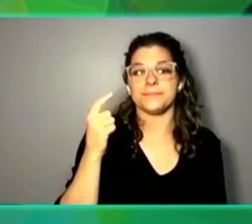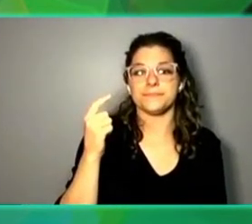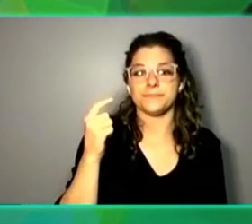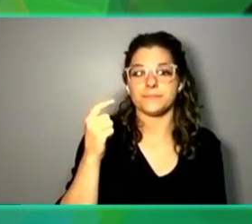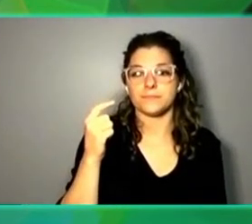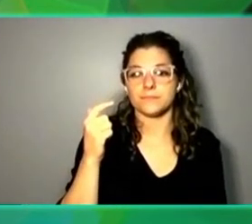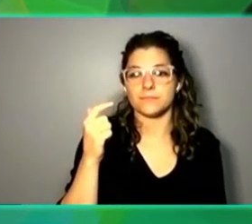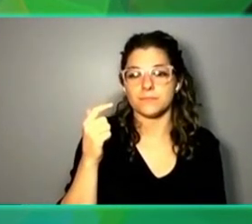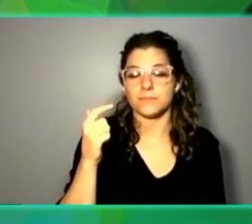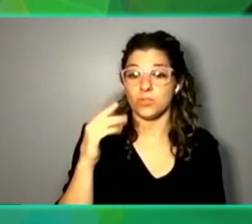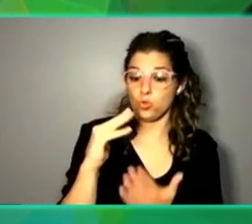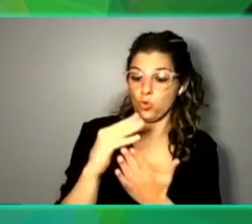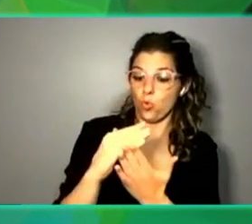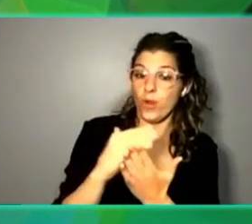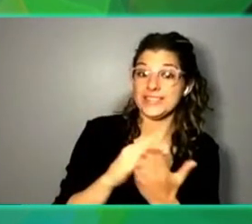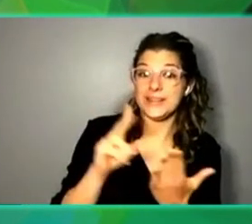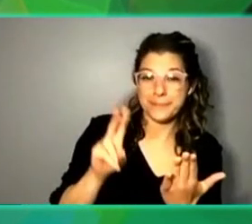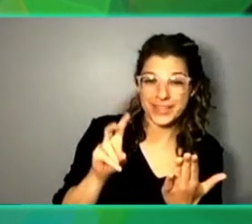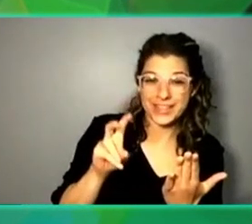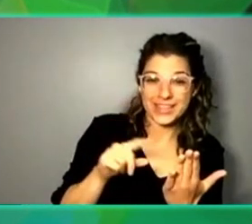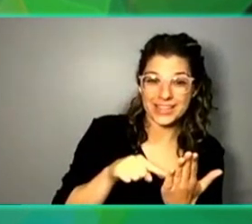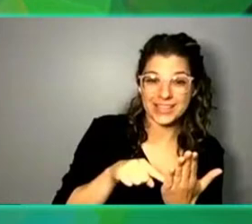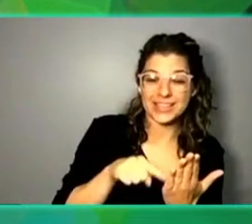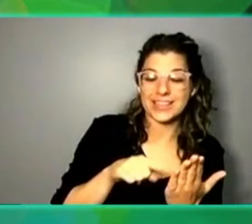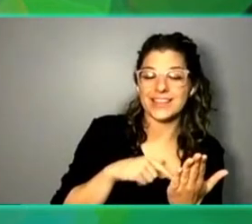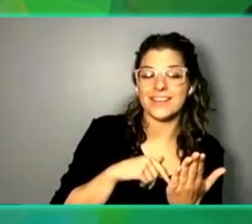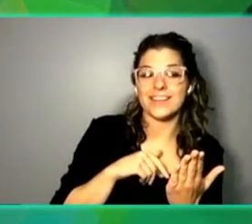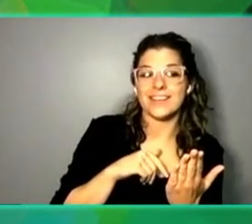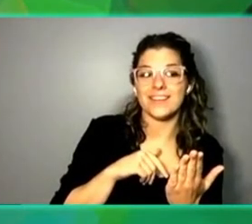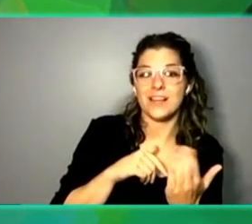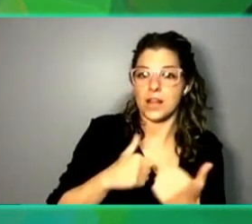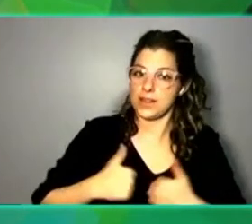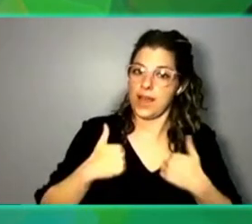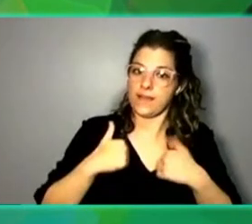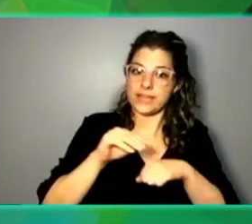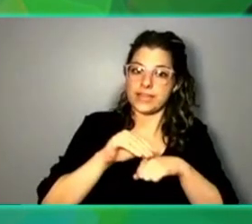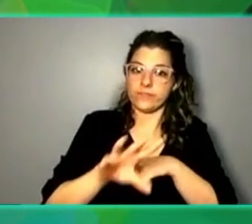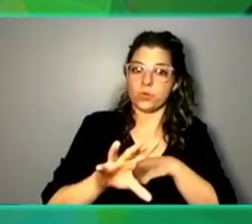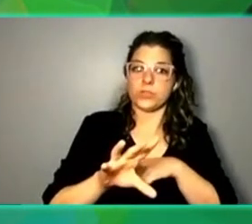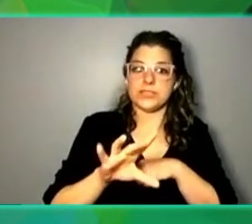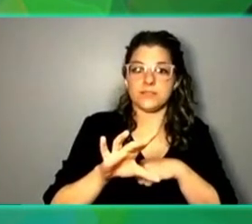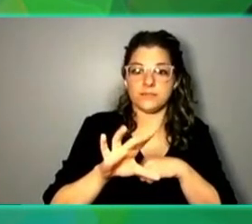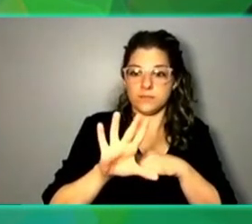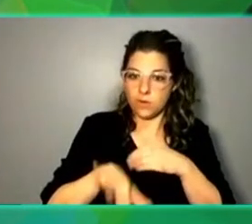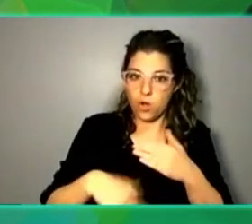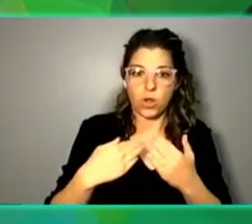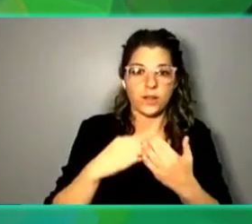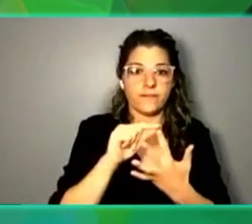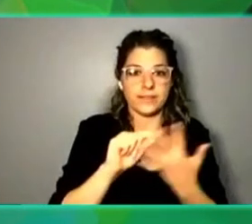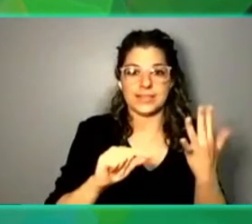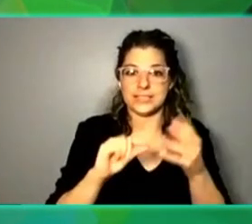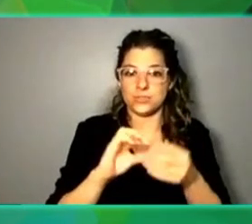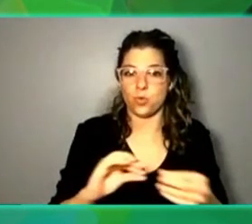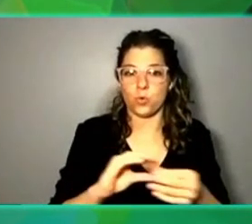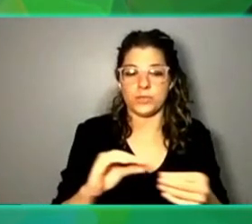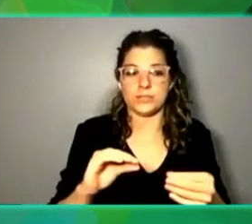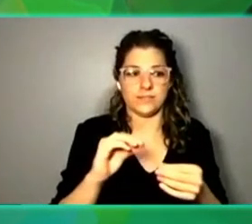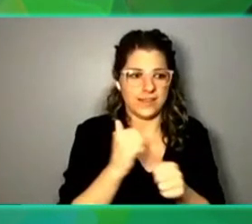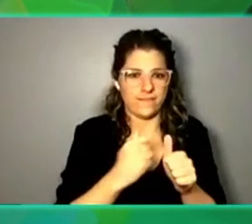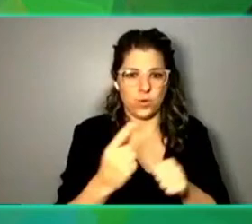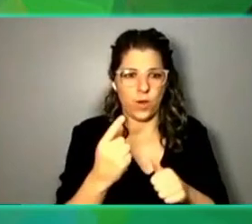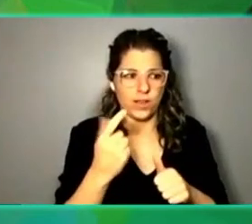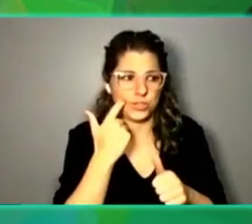the recipe or it, you know, it, life influences all of these stories, just as everybody has said.